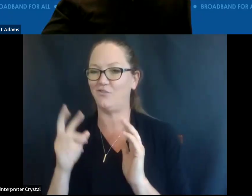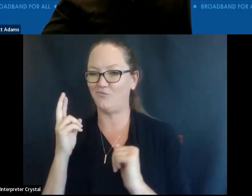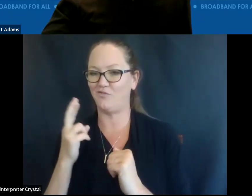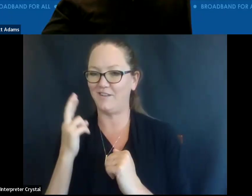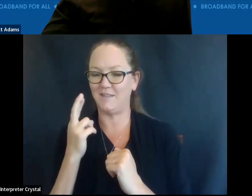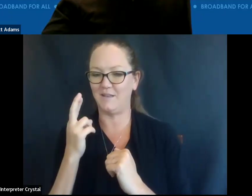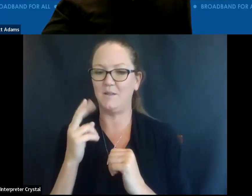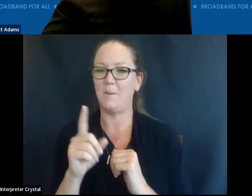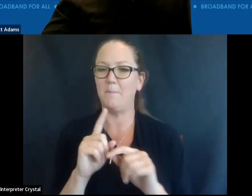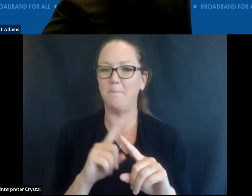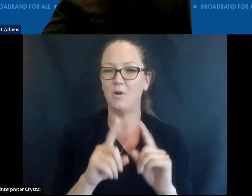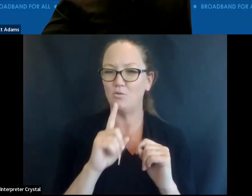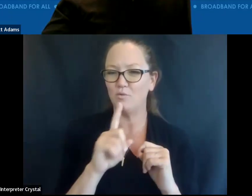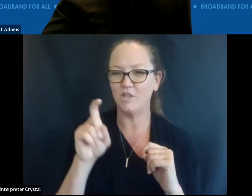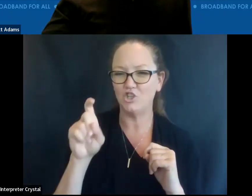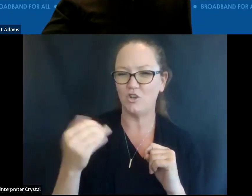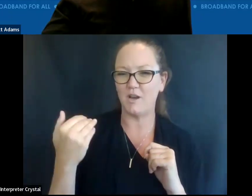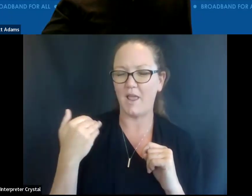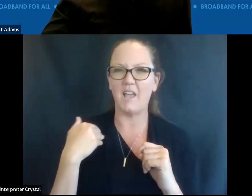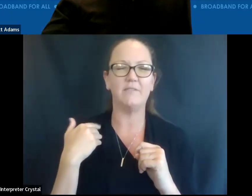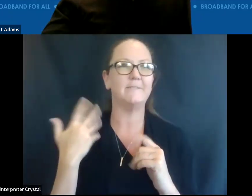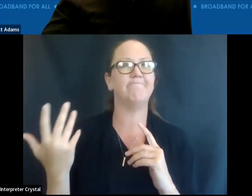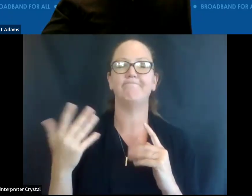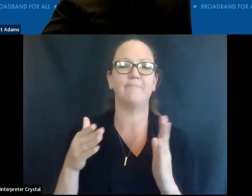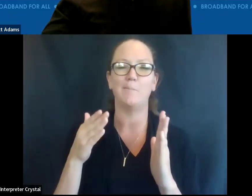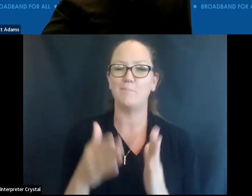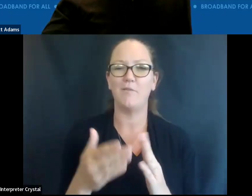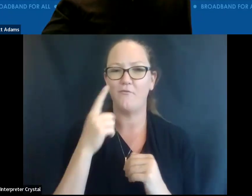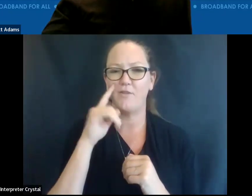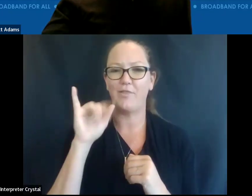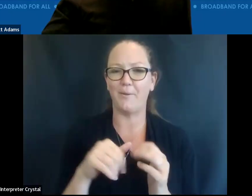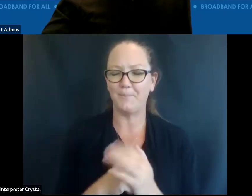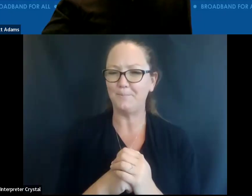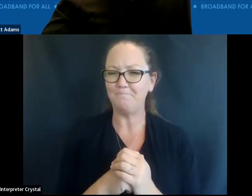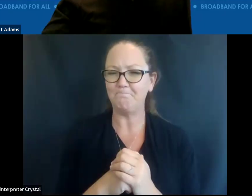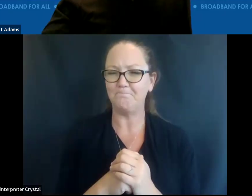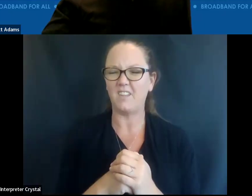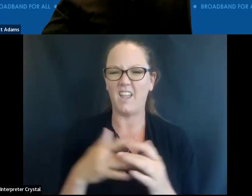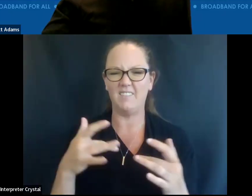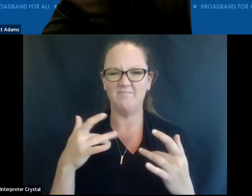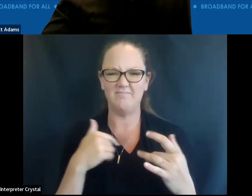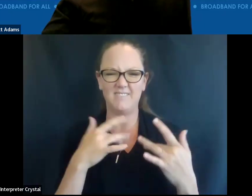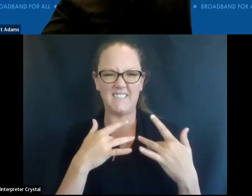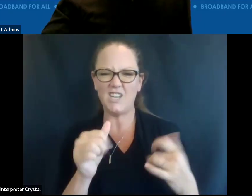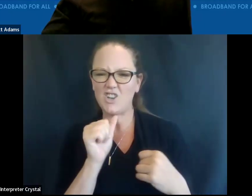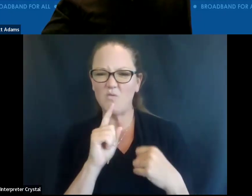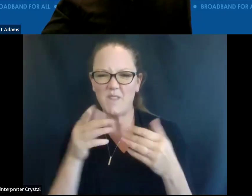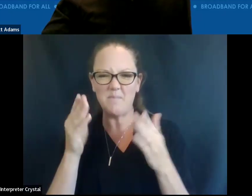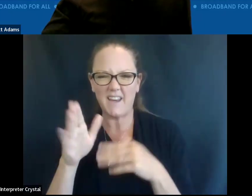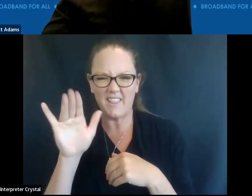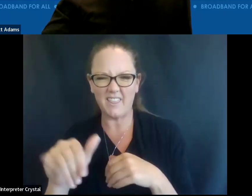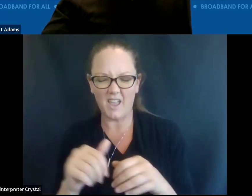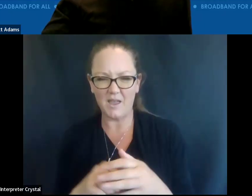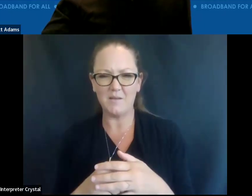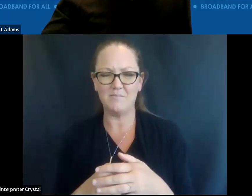somebody misuses information, and we seem to pay very little attention to that. Is that my misconception, or is that